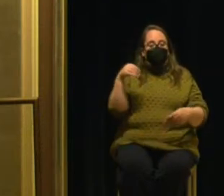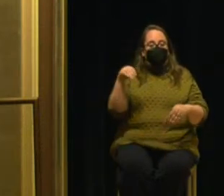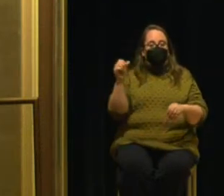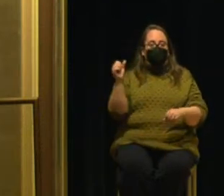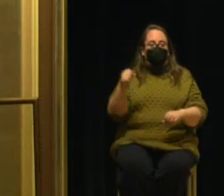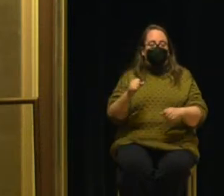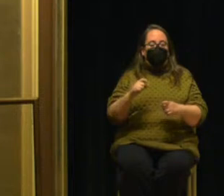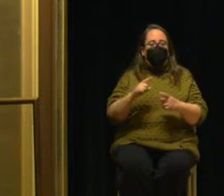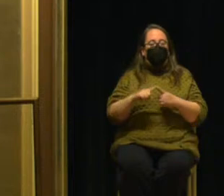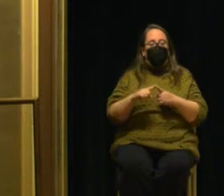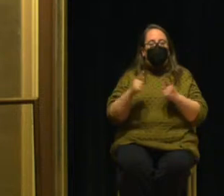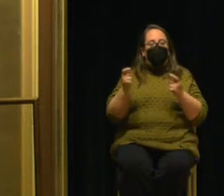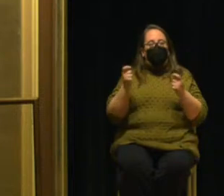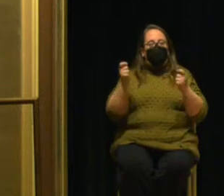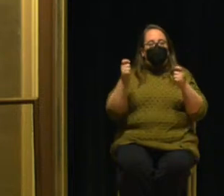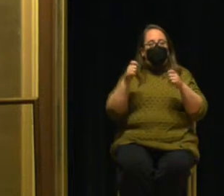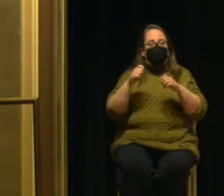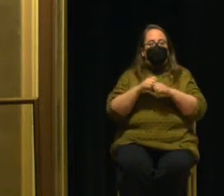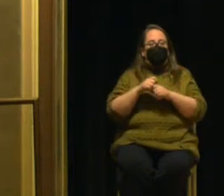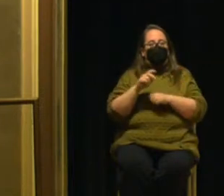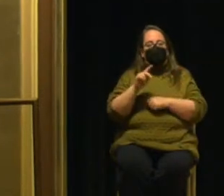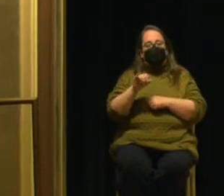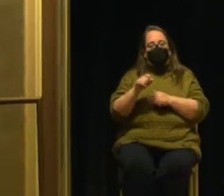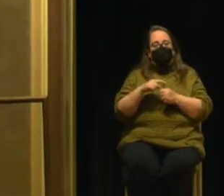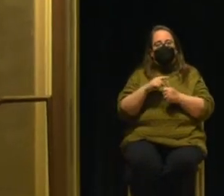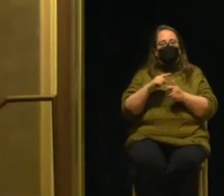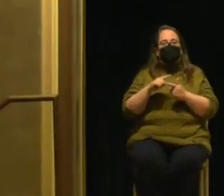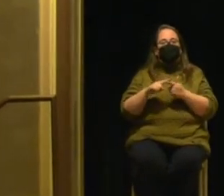to a master in Kentucky, then into Alabama.